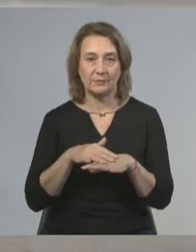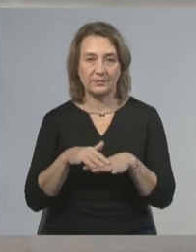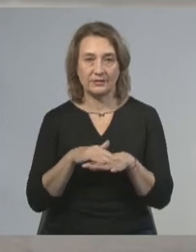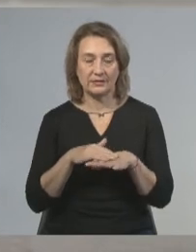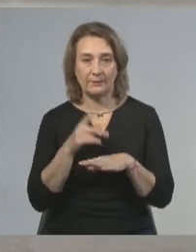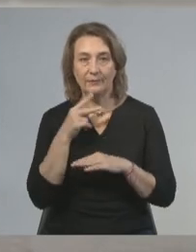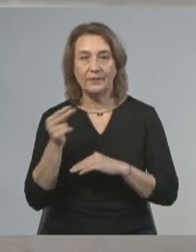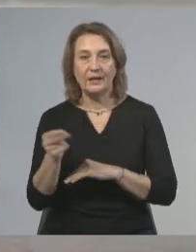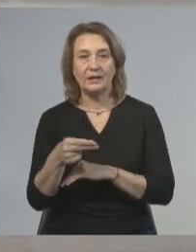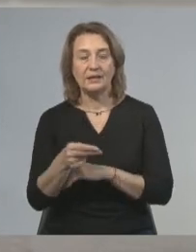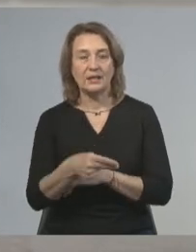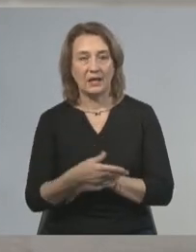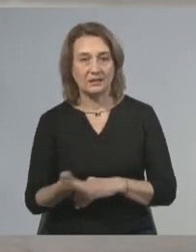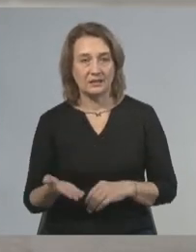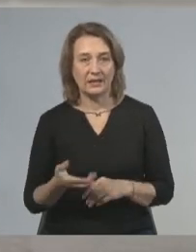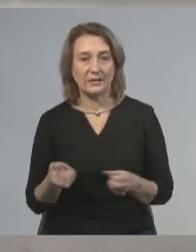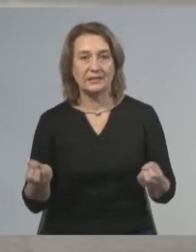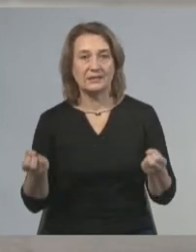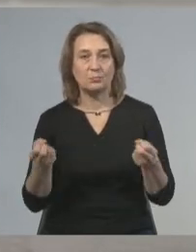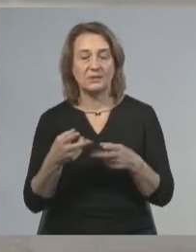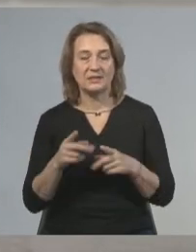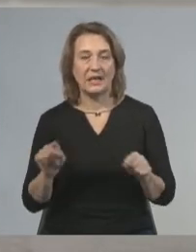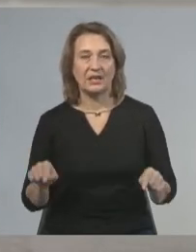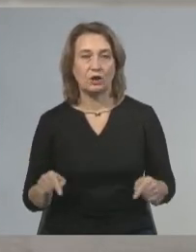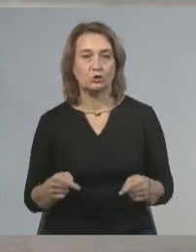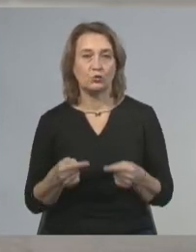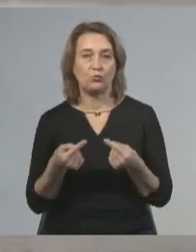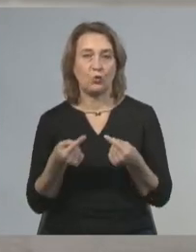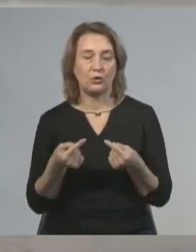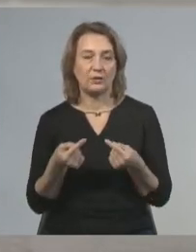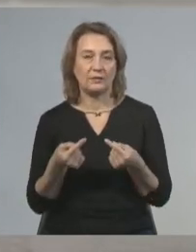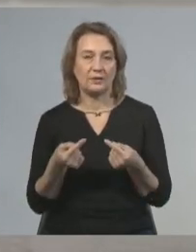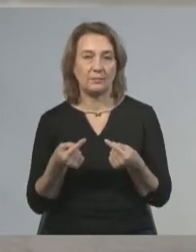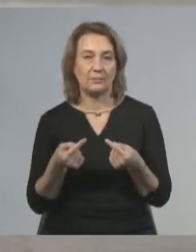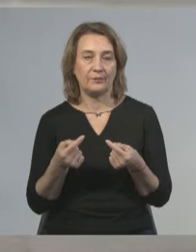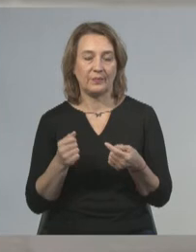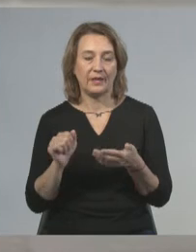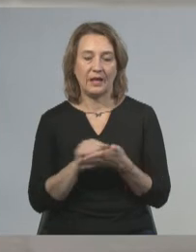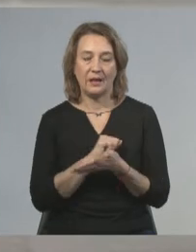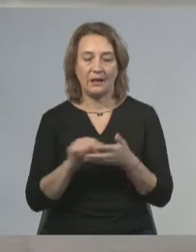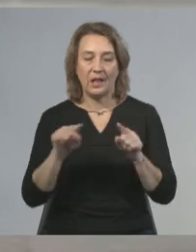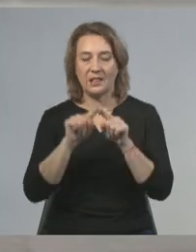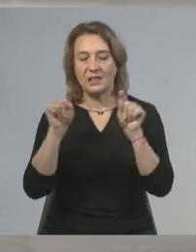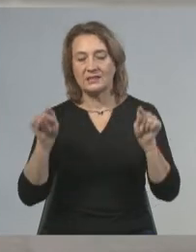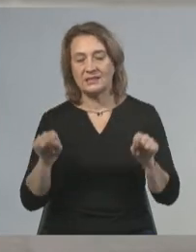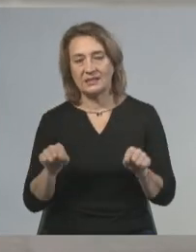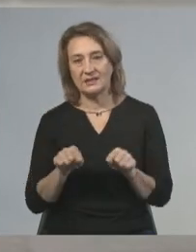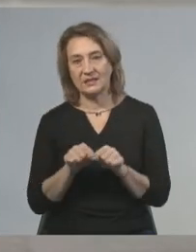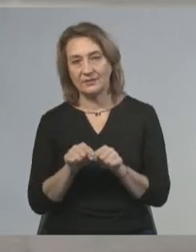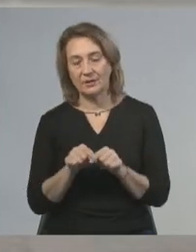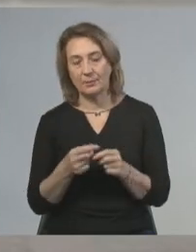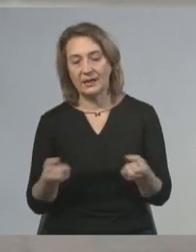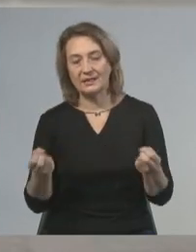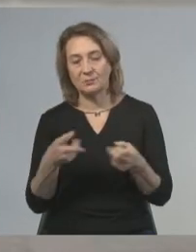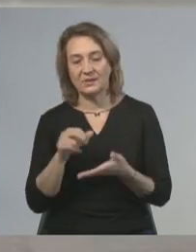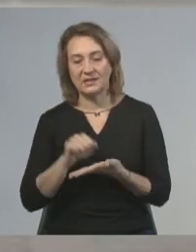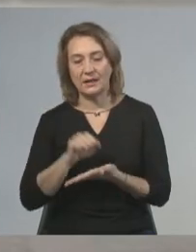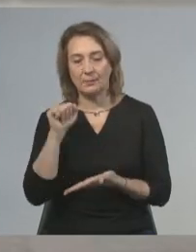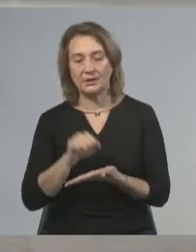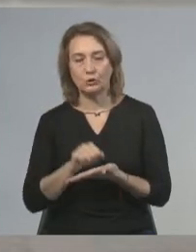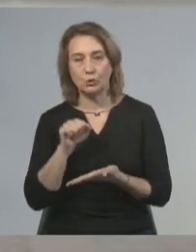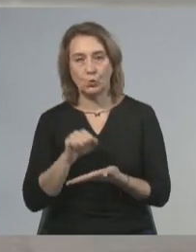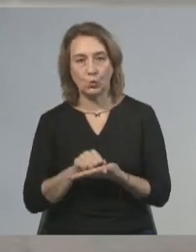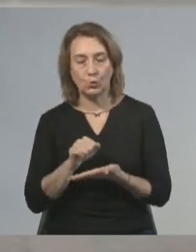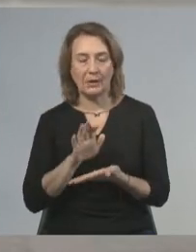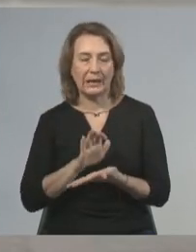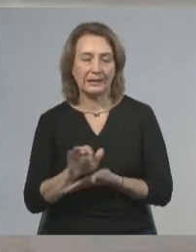the media in the mass media and those media which were created specifically for the election or which are